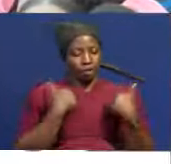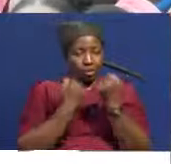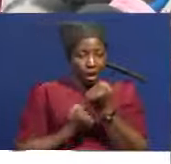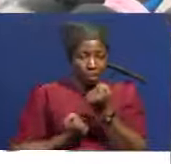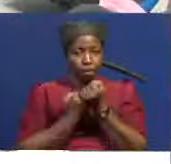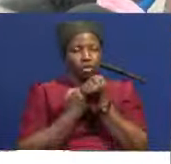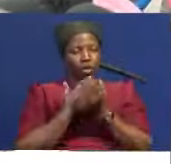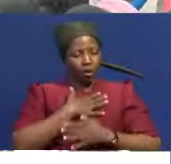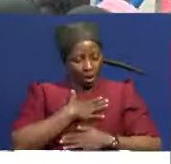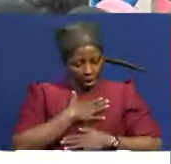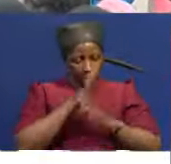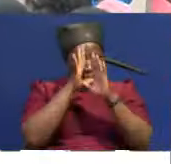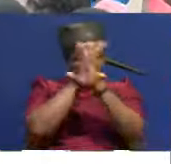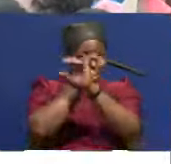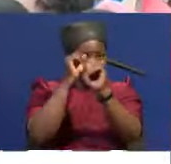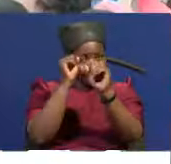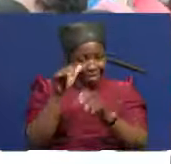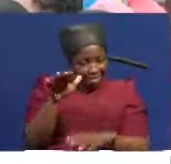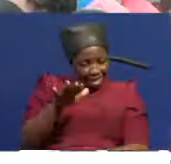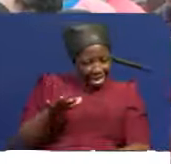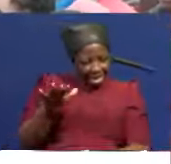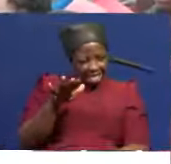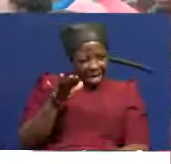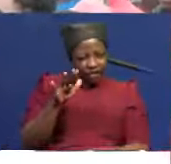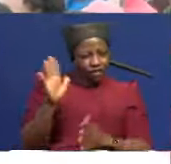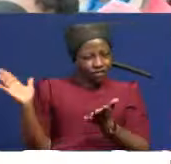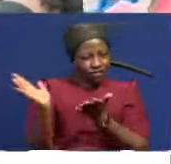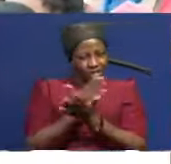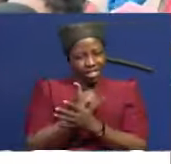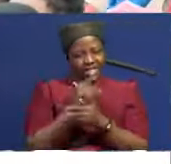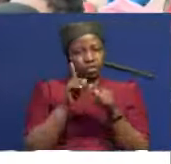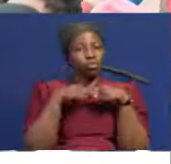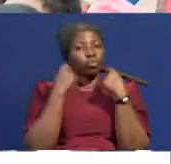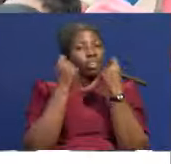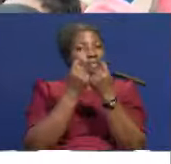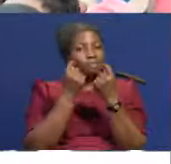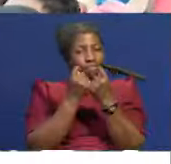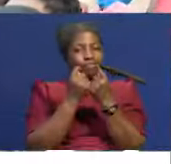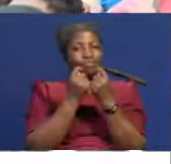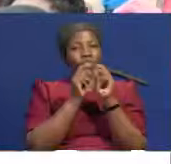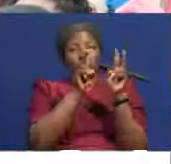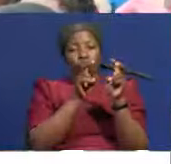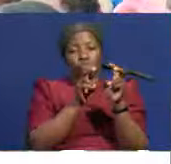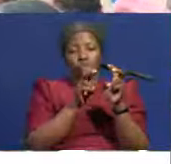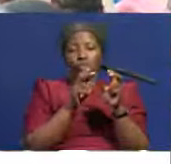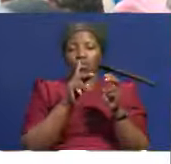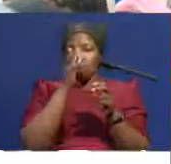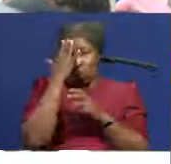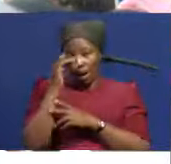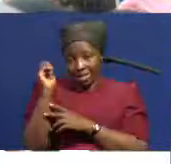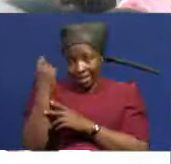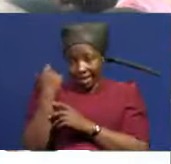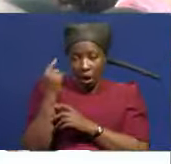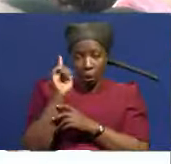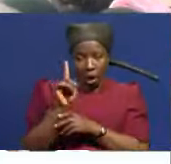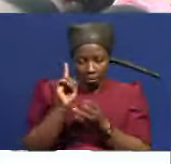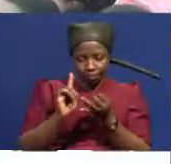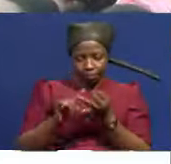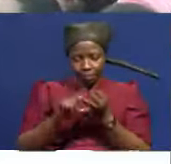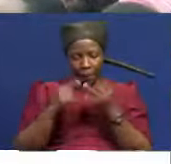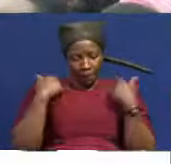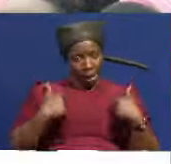rais ya kupigana na ukabila. Si ndio? Si Kenya ni moja? Si mimi ni Mkenya? Kama Mkenya